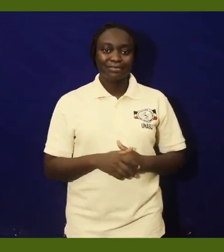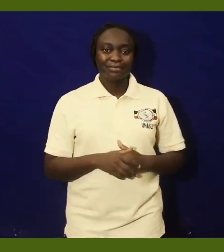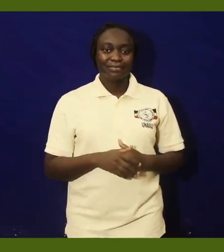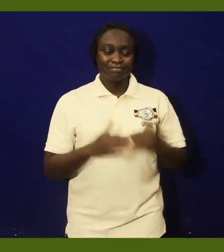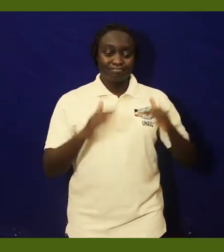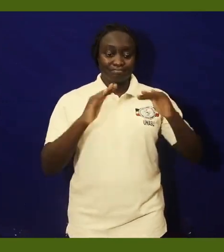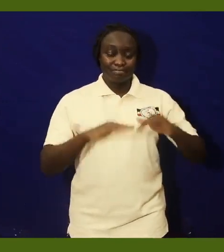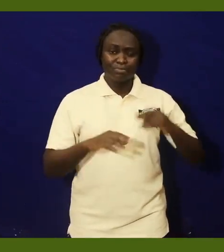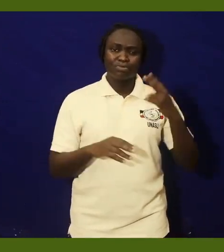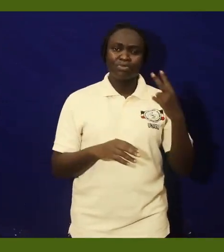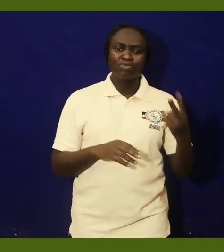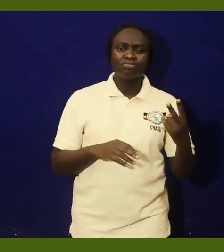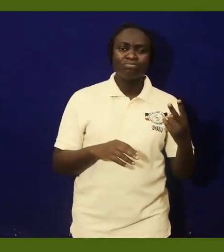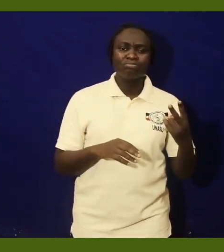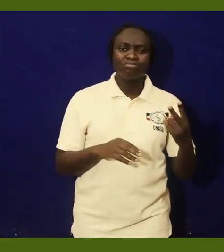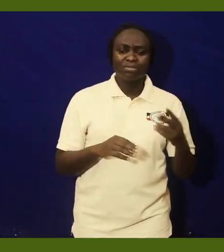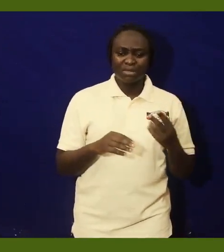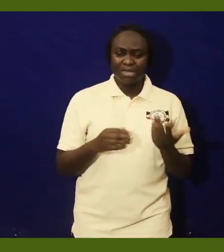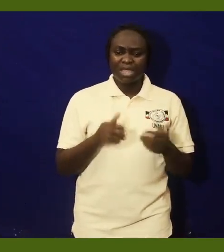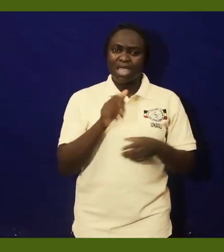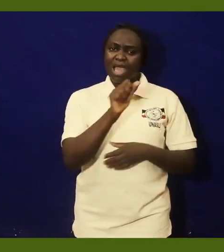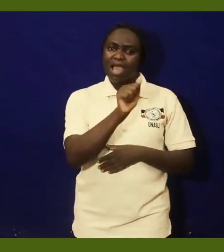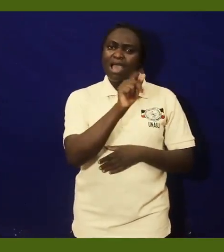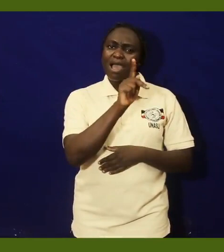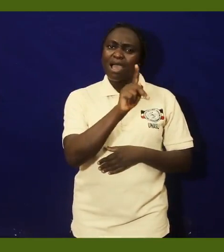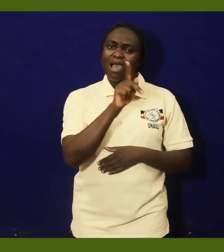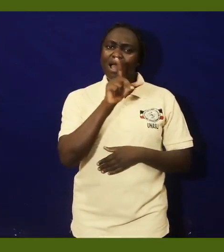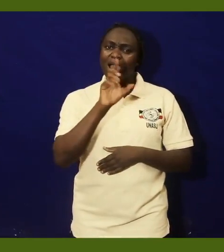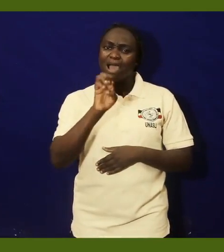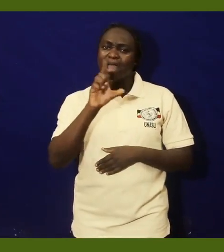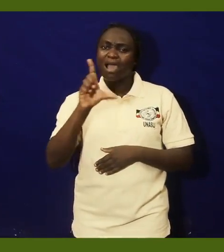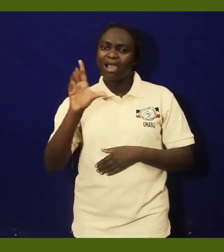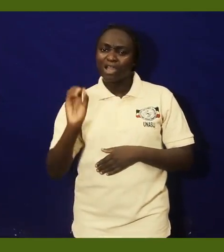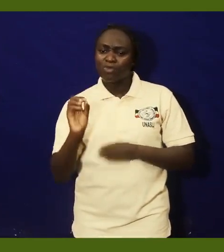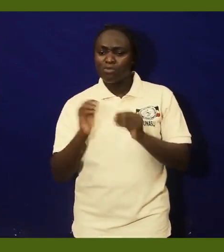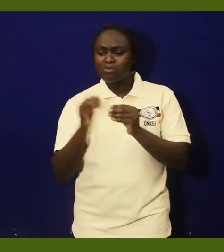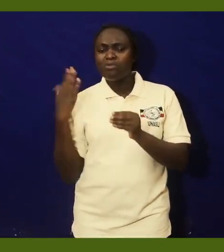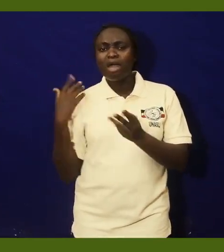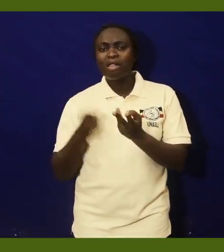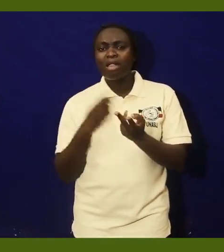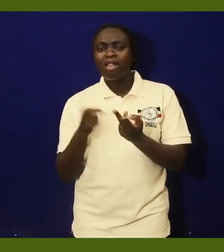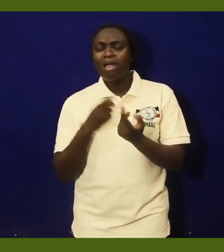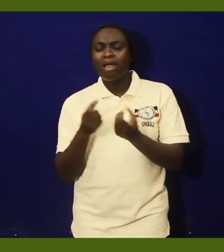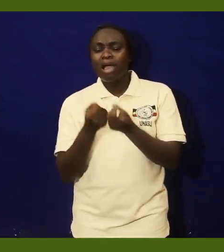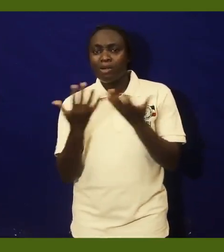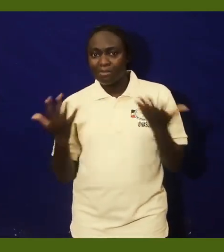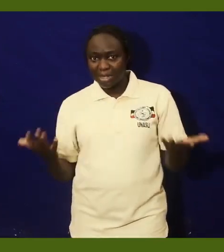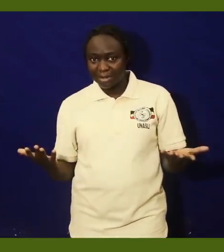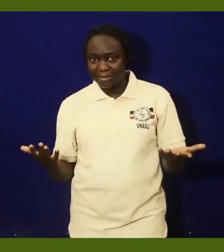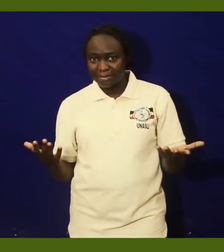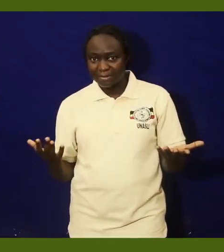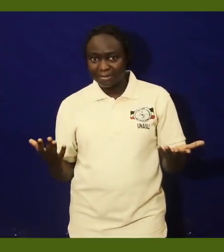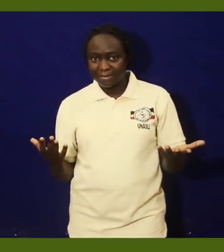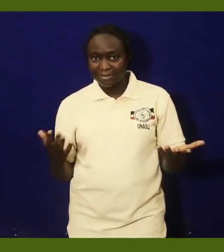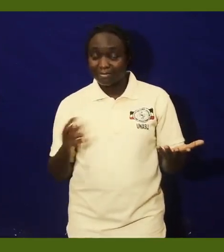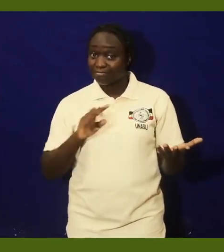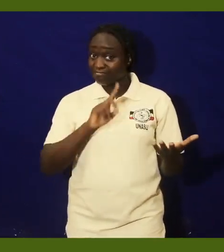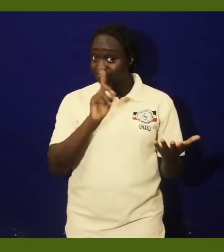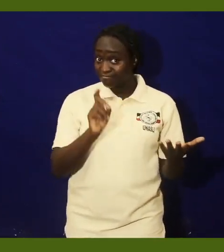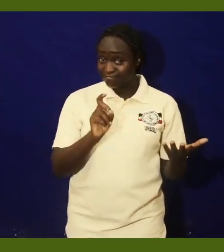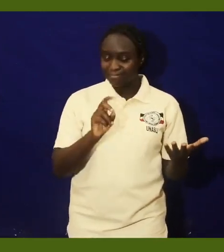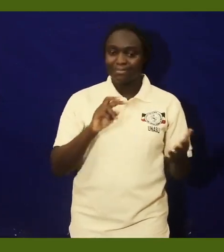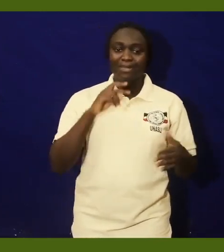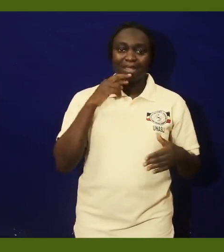Question 2. How many brothers does Akelo have? And the answer